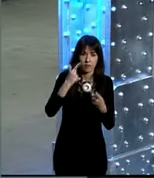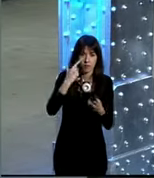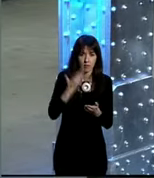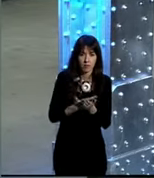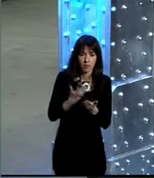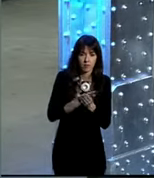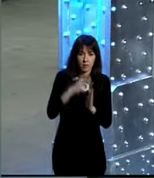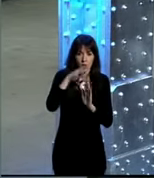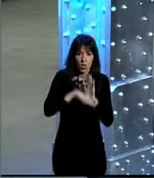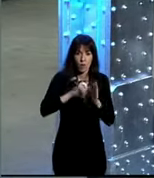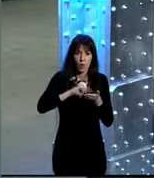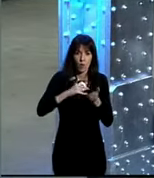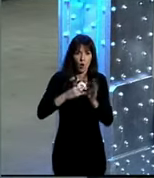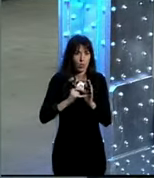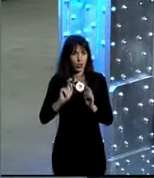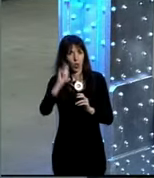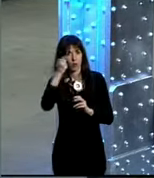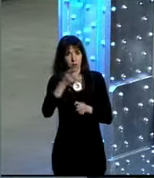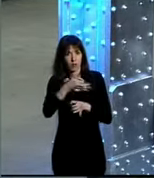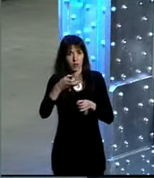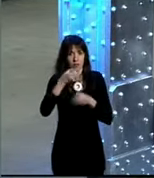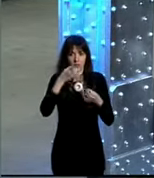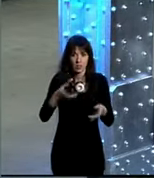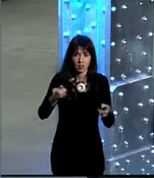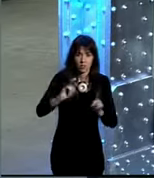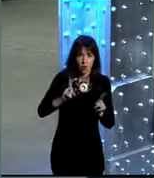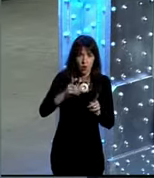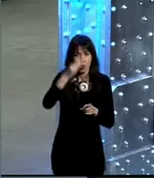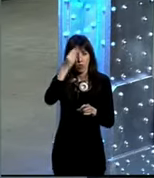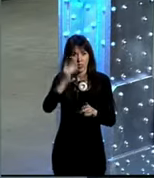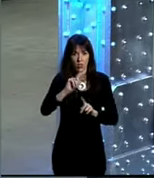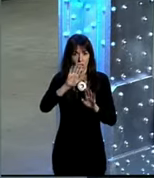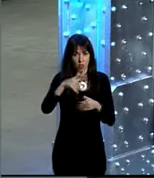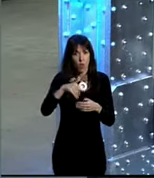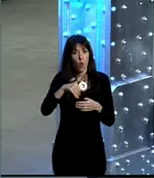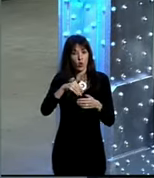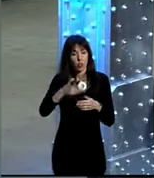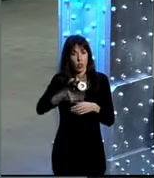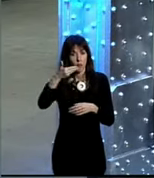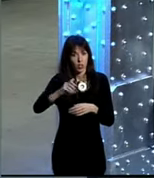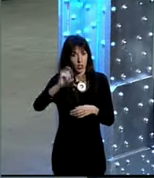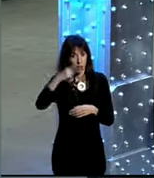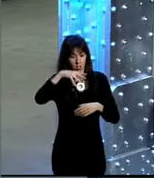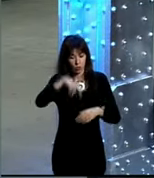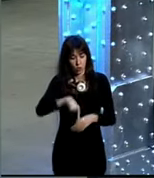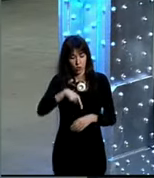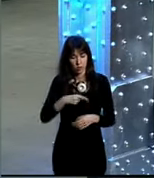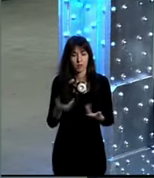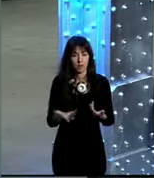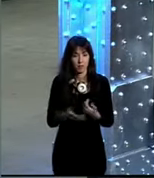not playing out in the way you intended. And finally, perhaps most important today, be